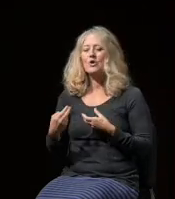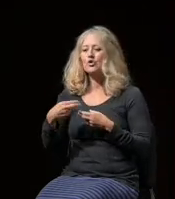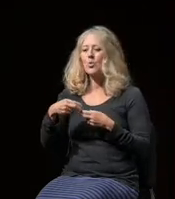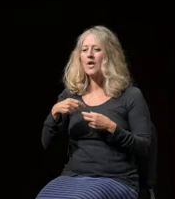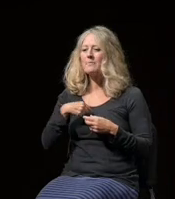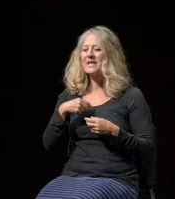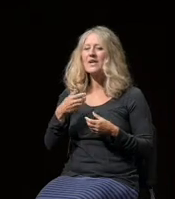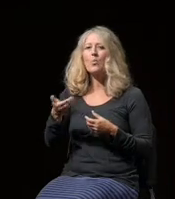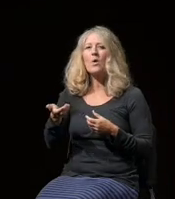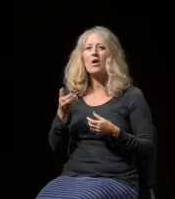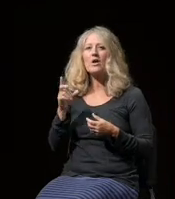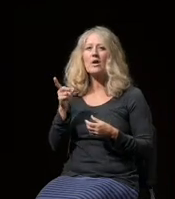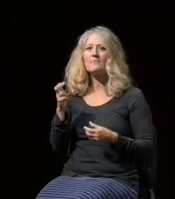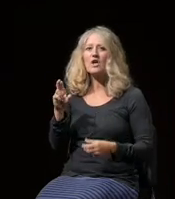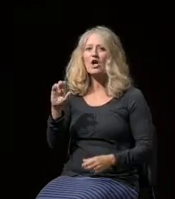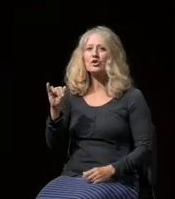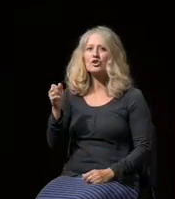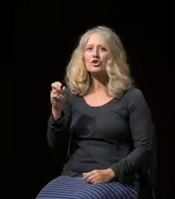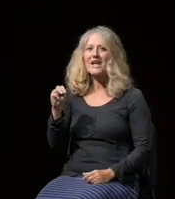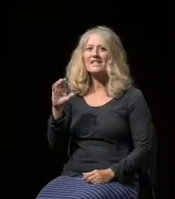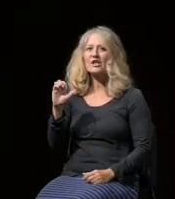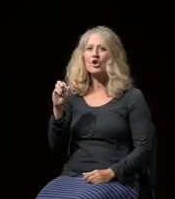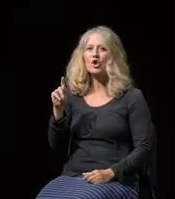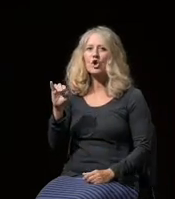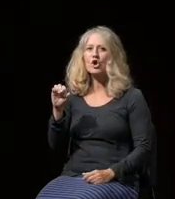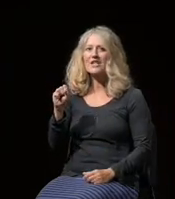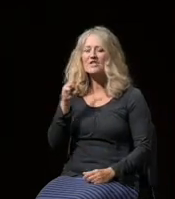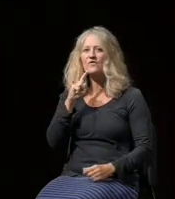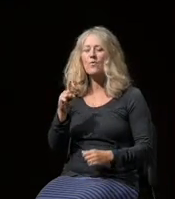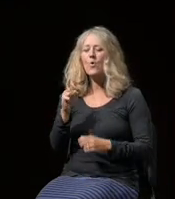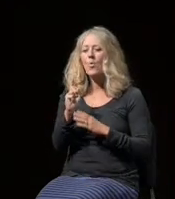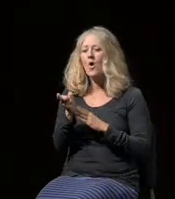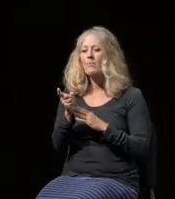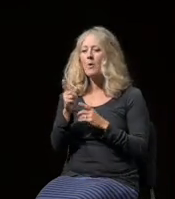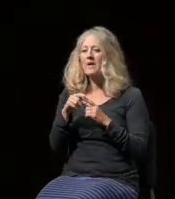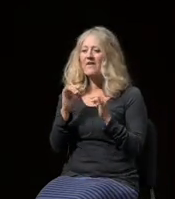welcoming Dr. Jason Curtis for a moment of instruction.